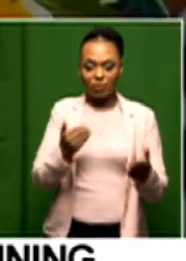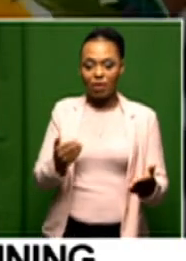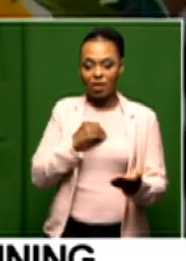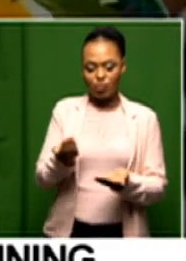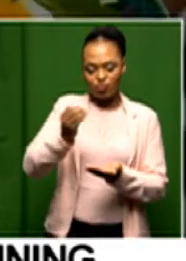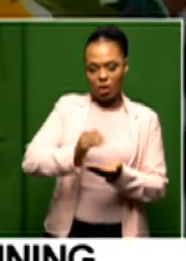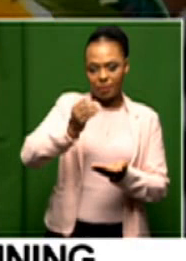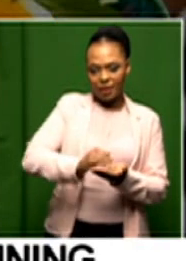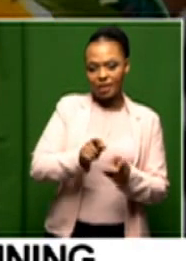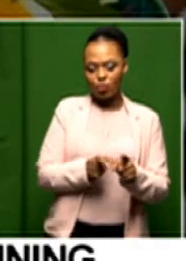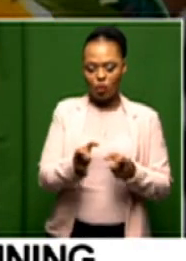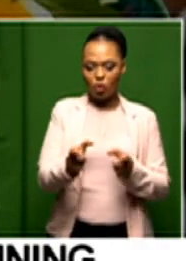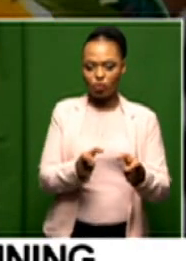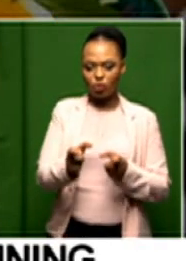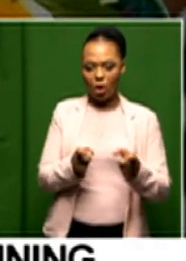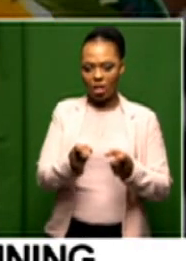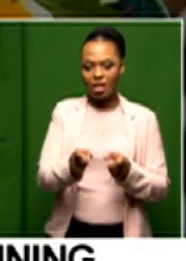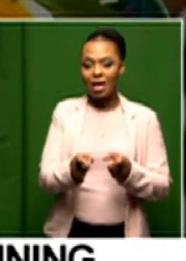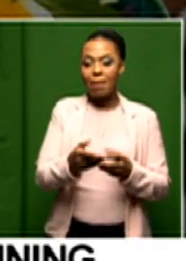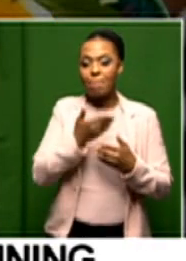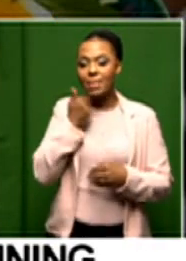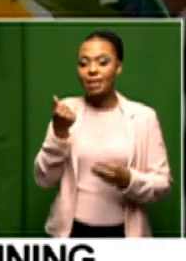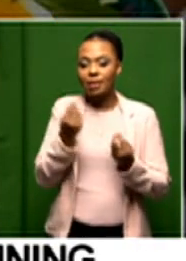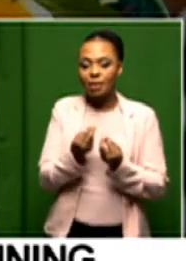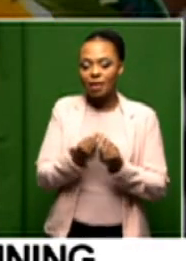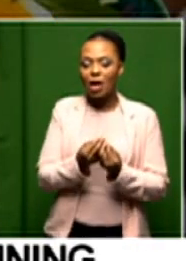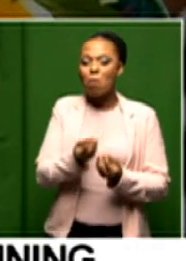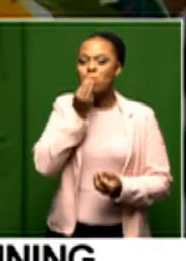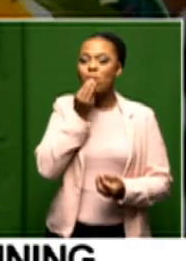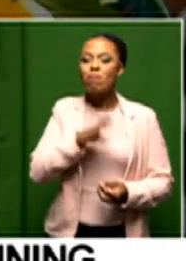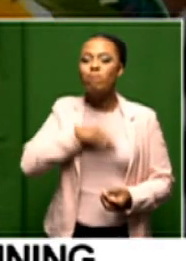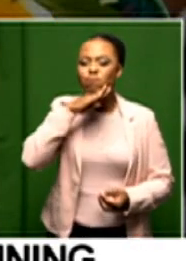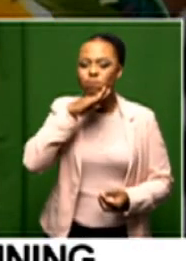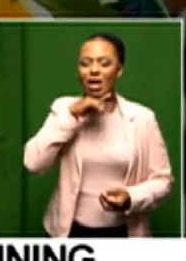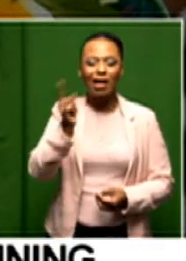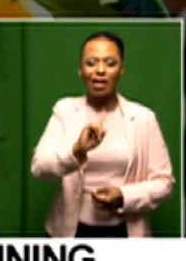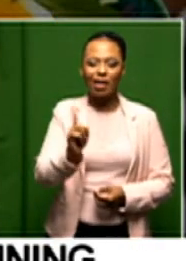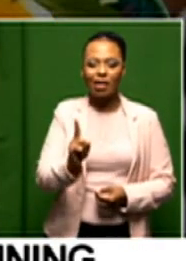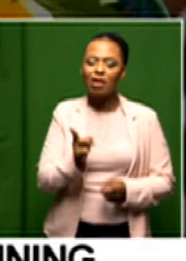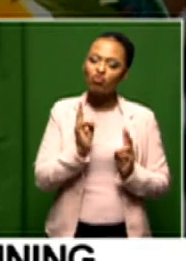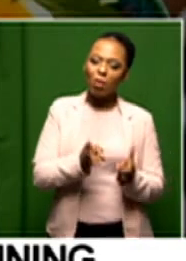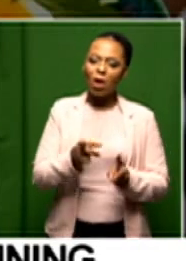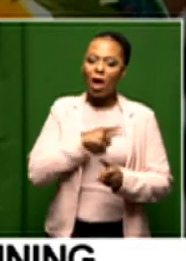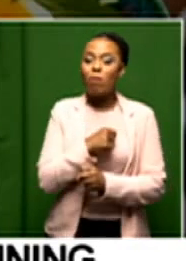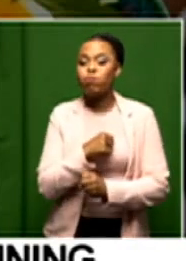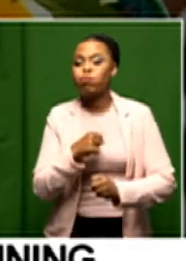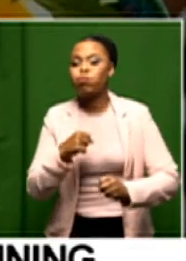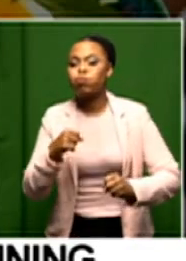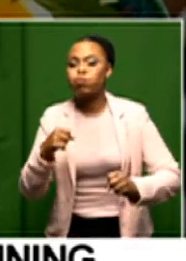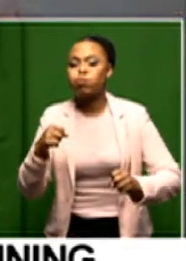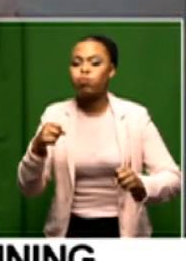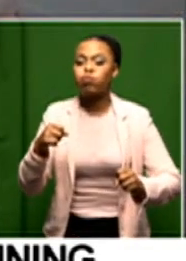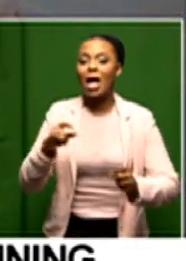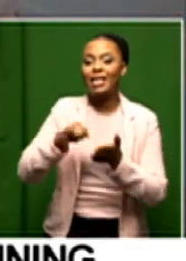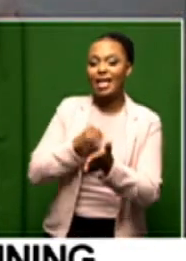The best thing to do within this season is to make sure that we don't overeat, because in essence, what makes us to gain weight, what makes us to feel guilty in